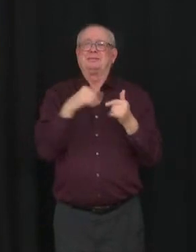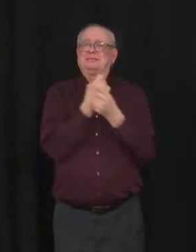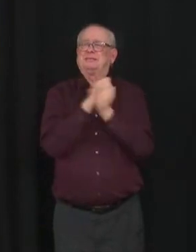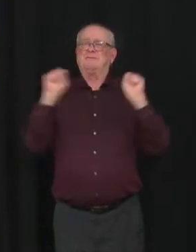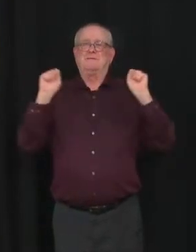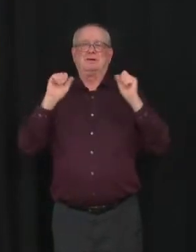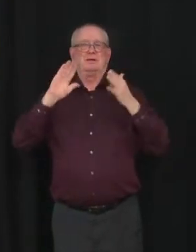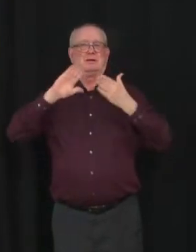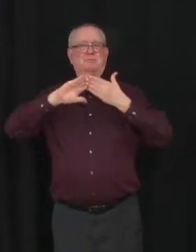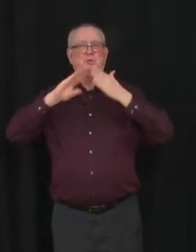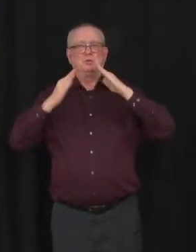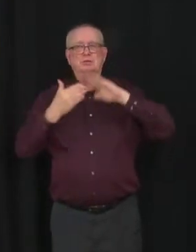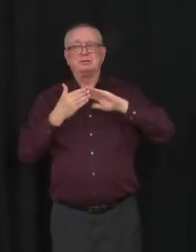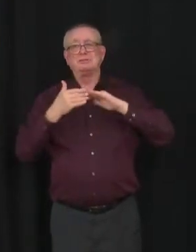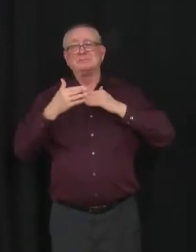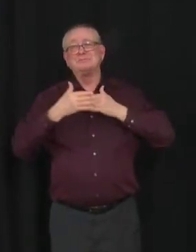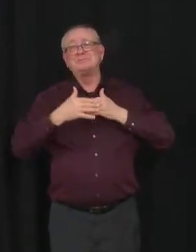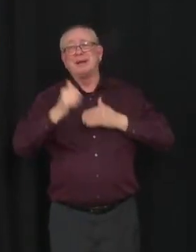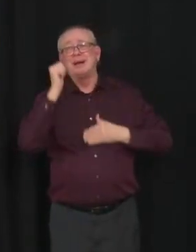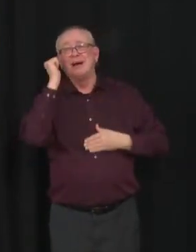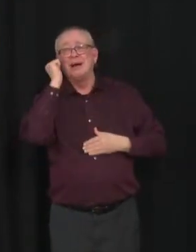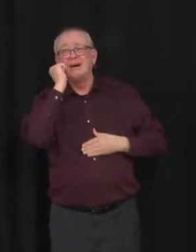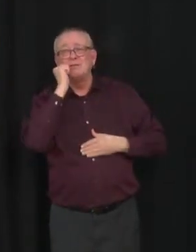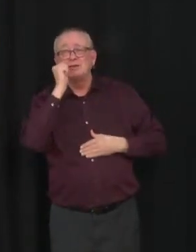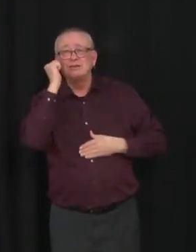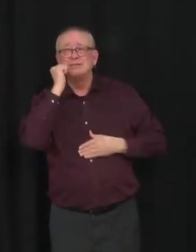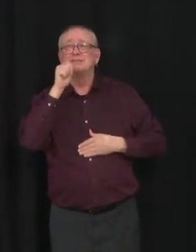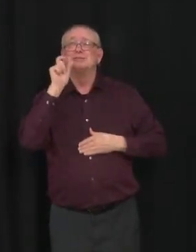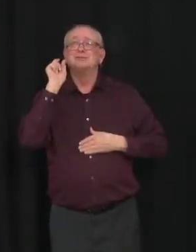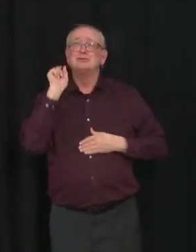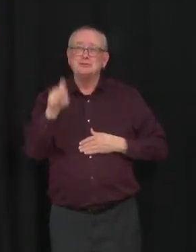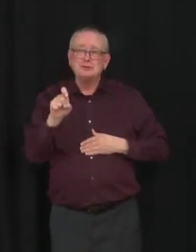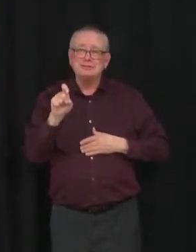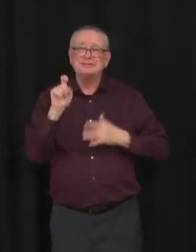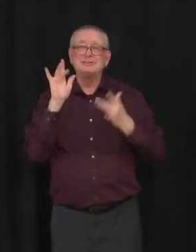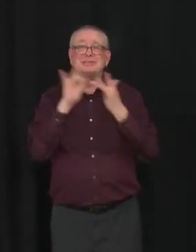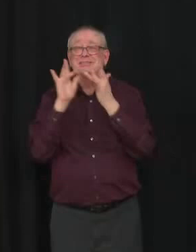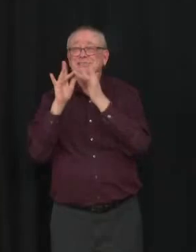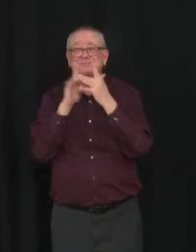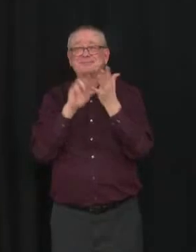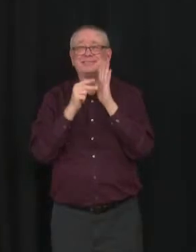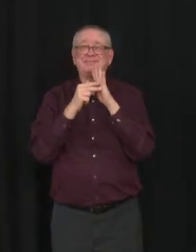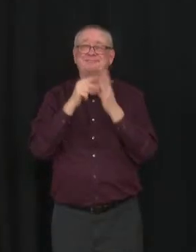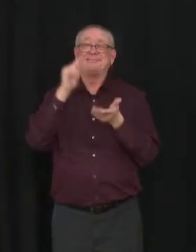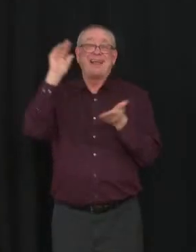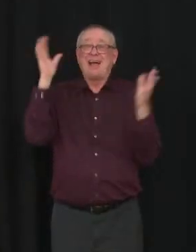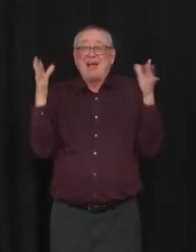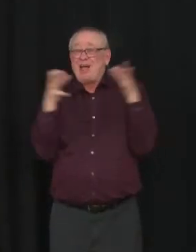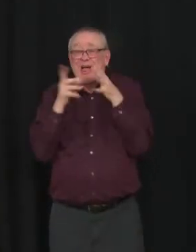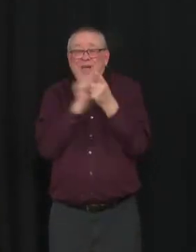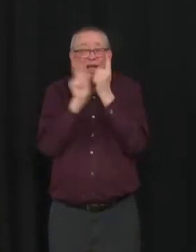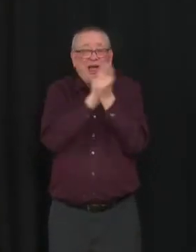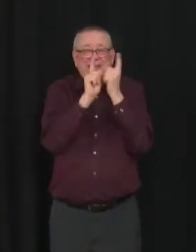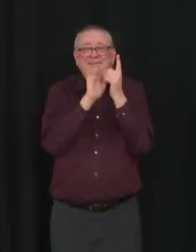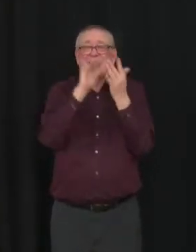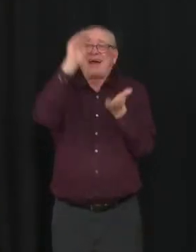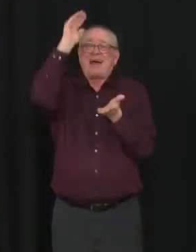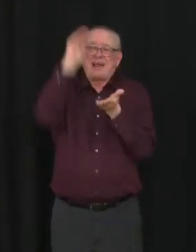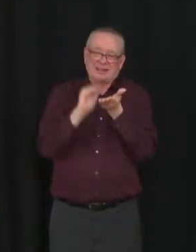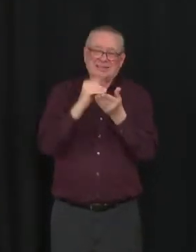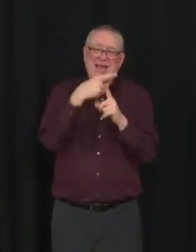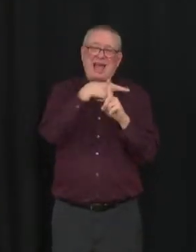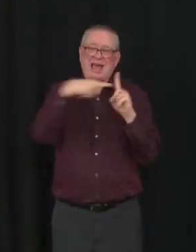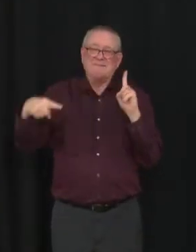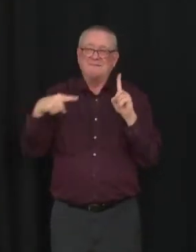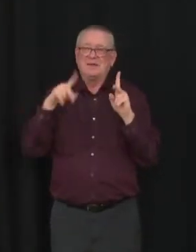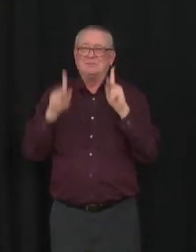least half in our day-to-day routines right now while we deal with the Omicron challenge. We've posted an article on